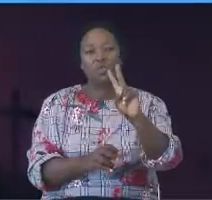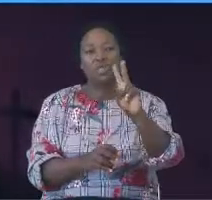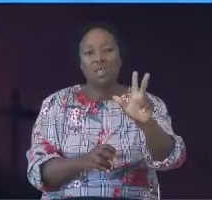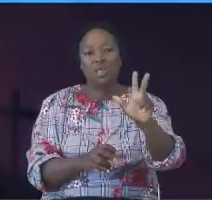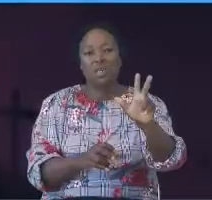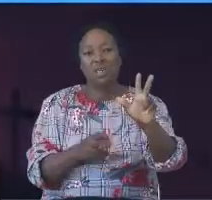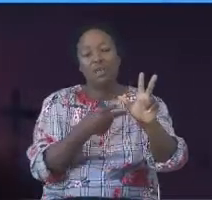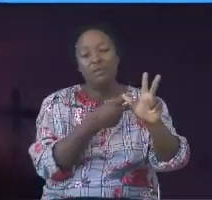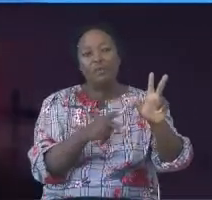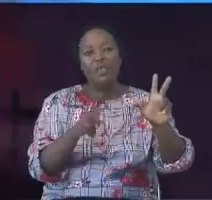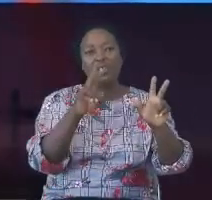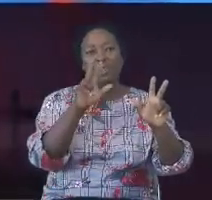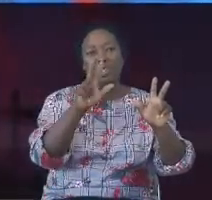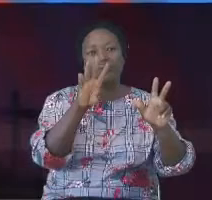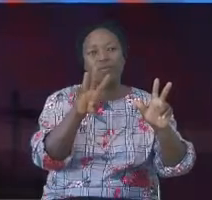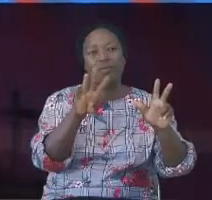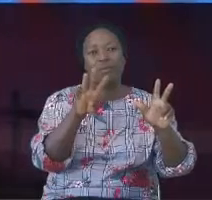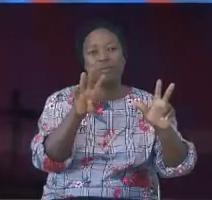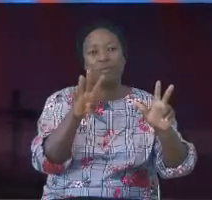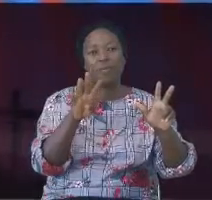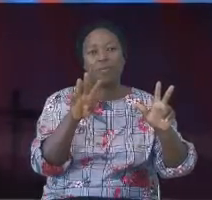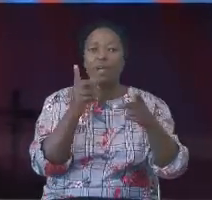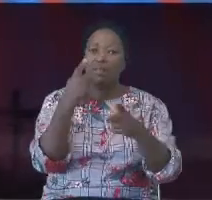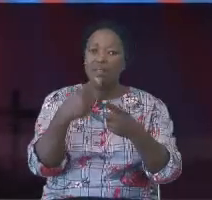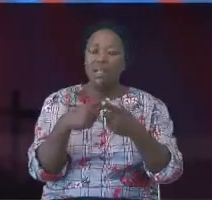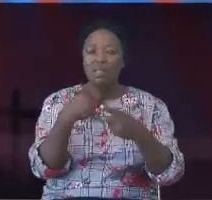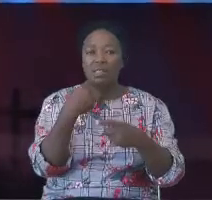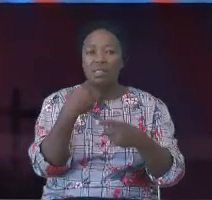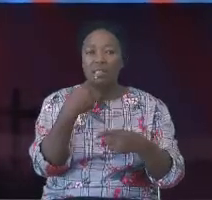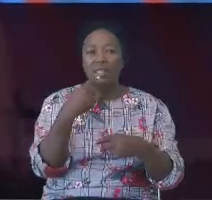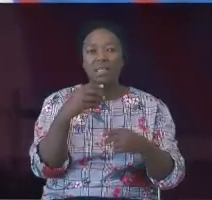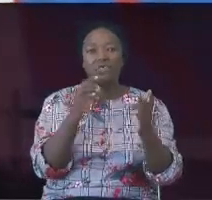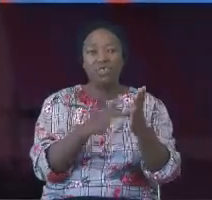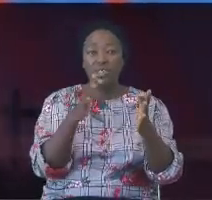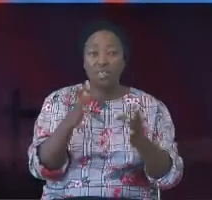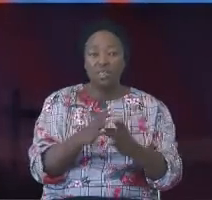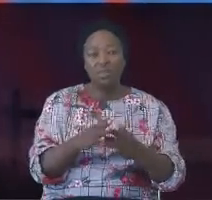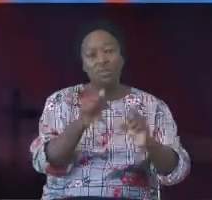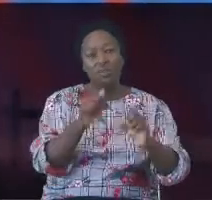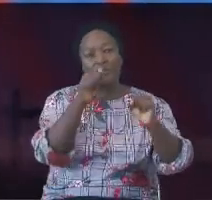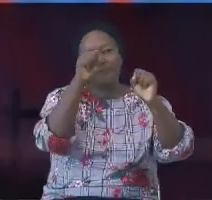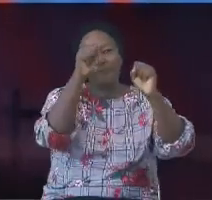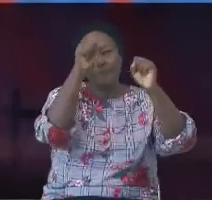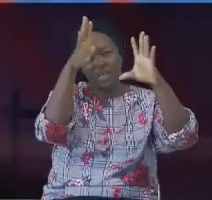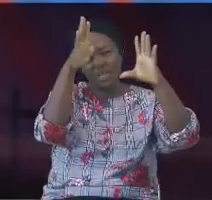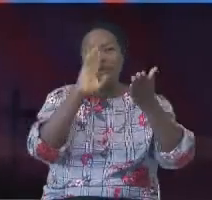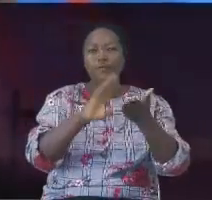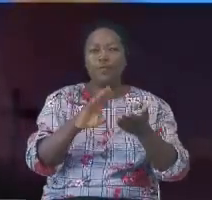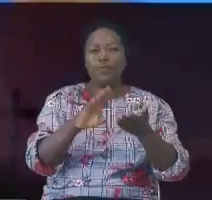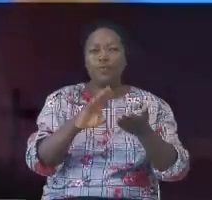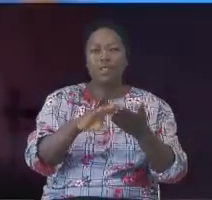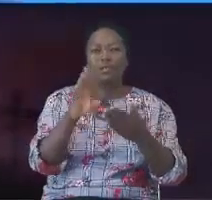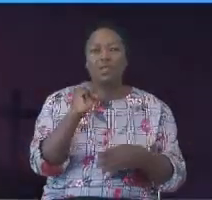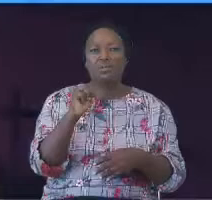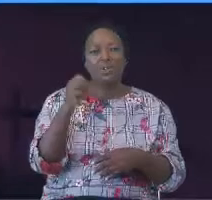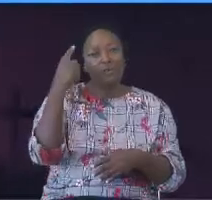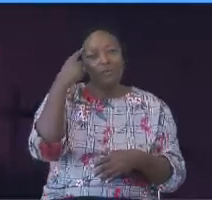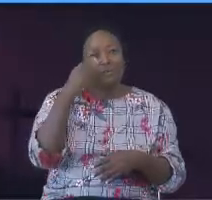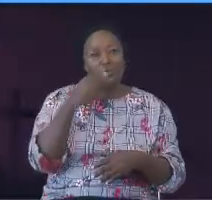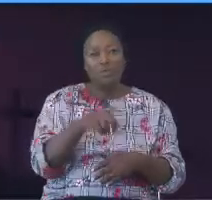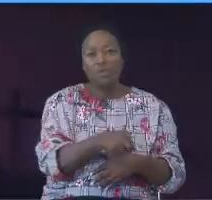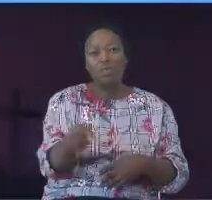one luke chapter 23 and in verse 34 then said